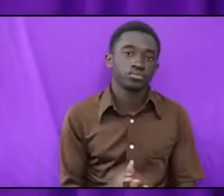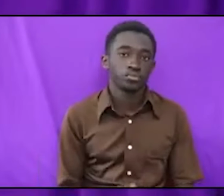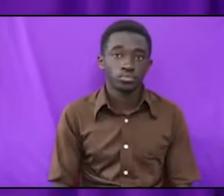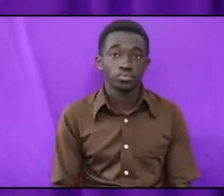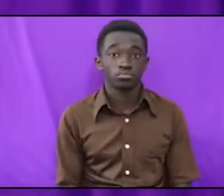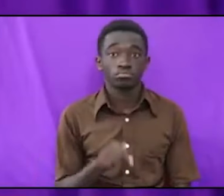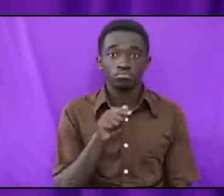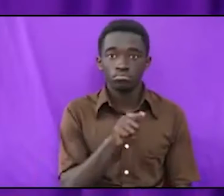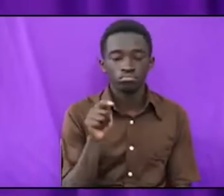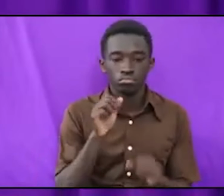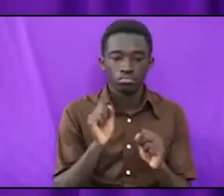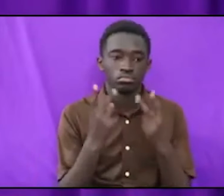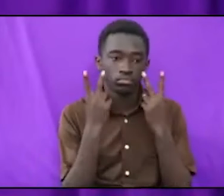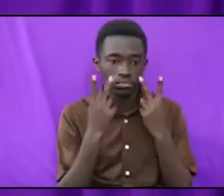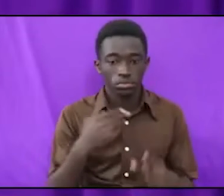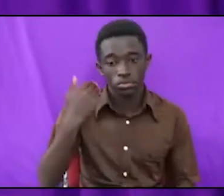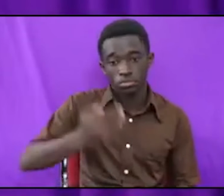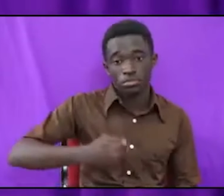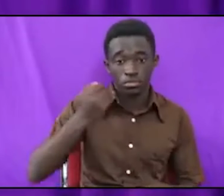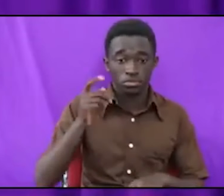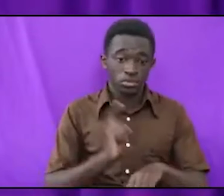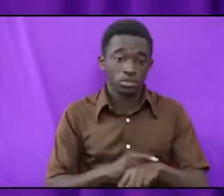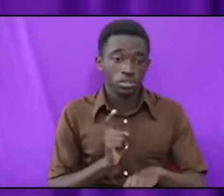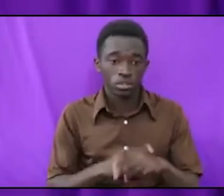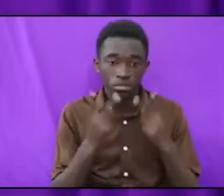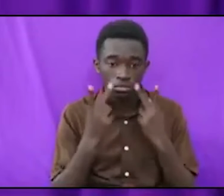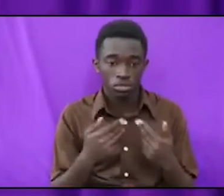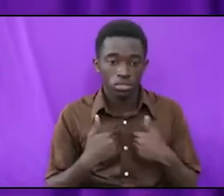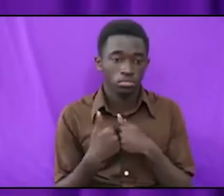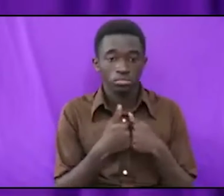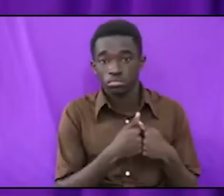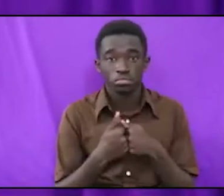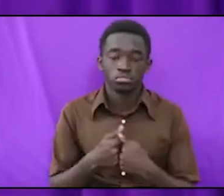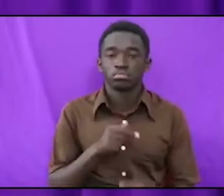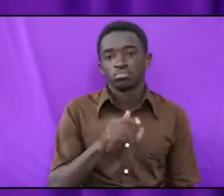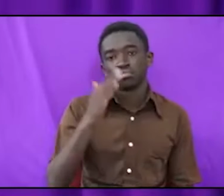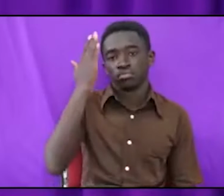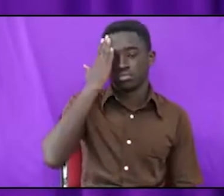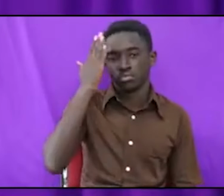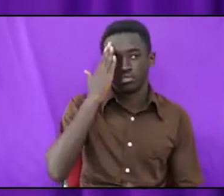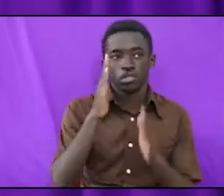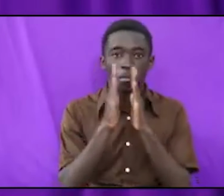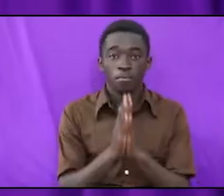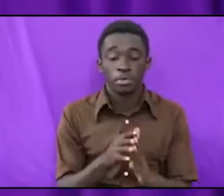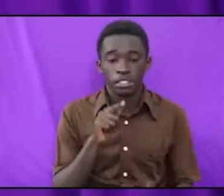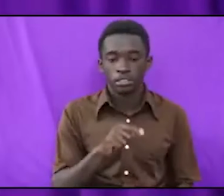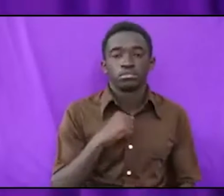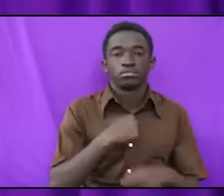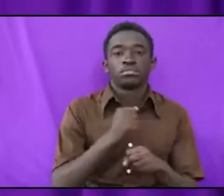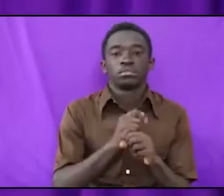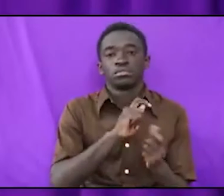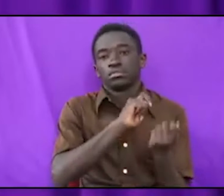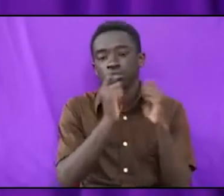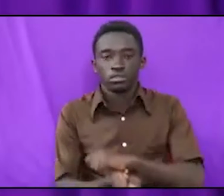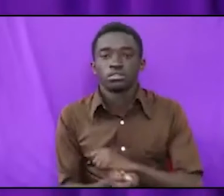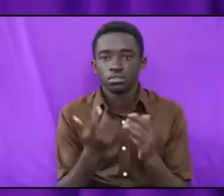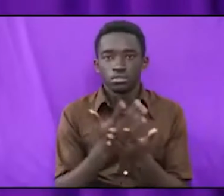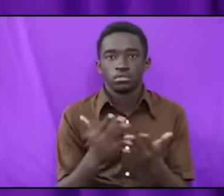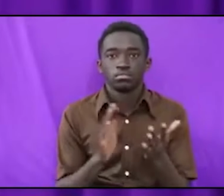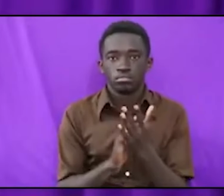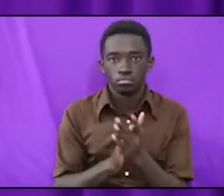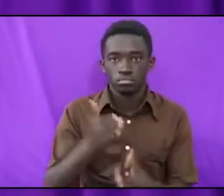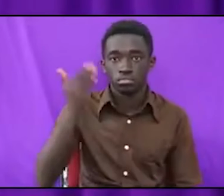would see that every time they were faced in a very difficult situation, they knew it is prayer that will change things, praise God. They